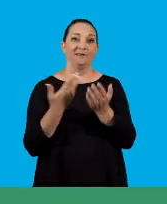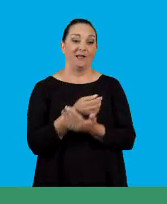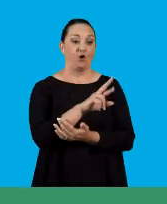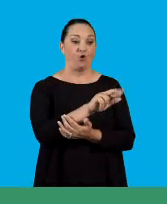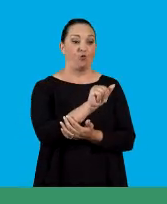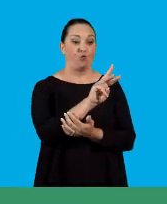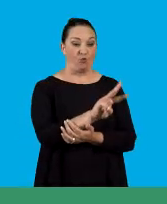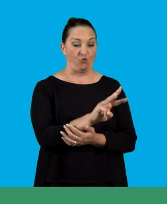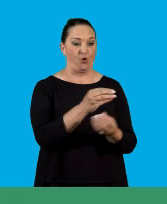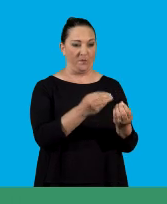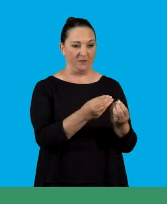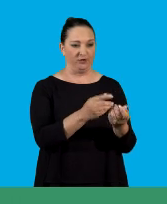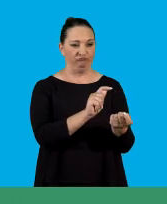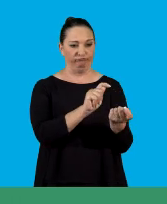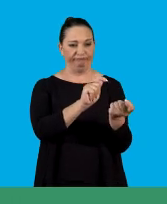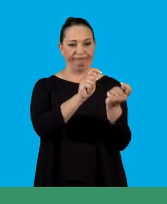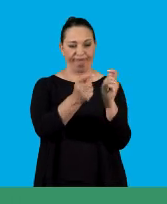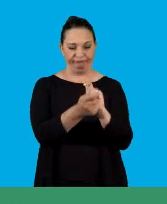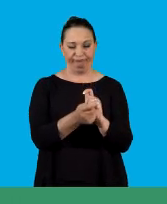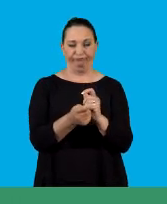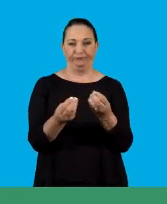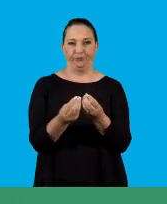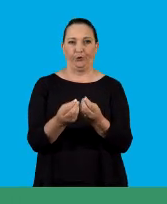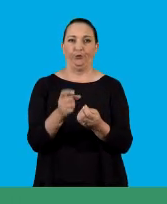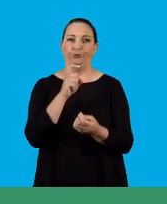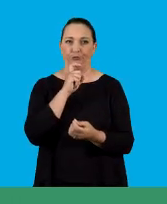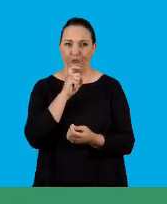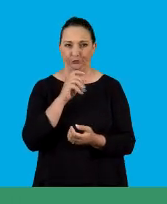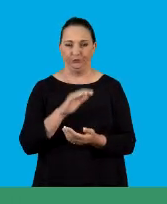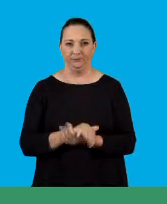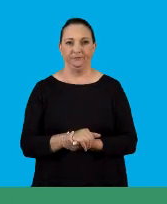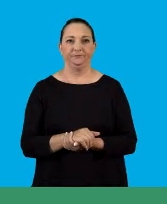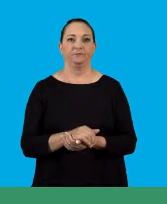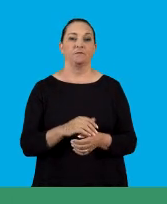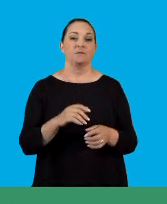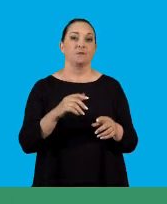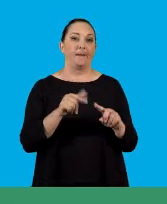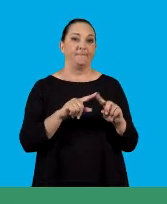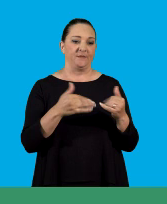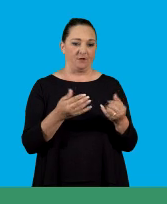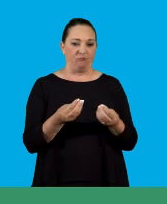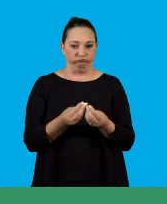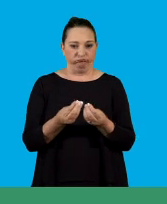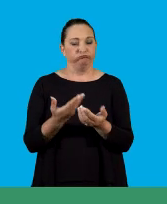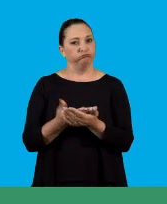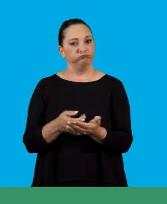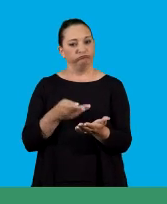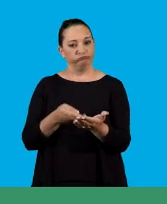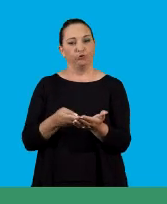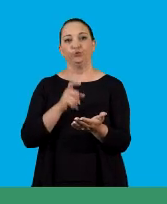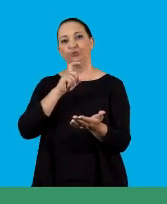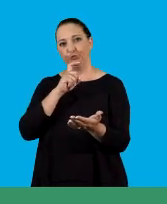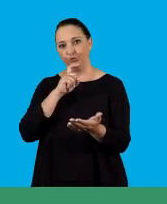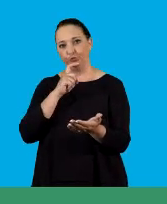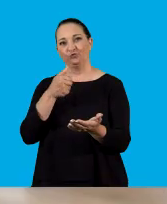raw material into usable products. So they basically convert the raw material into usable products that